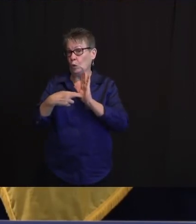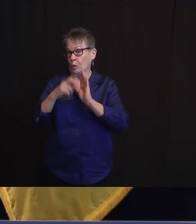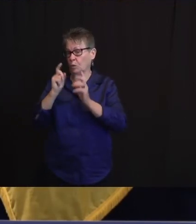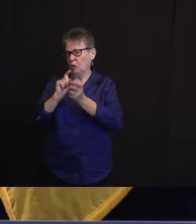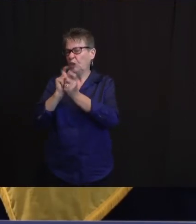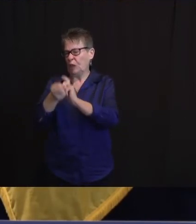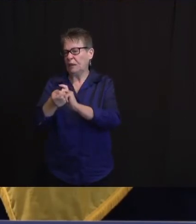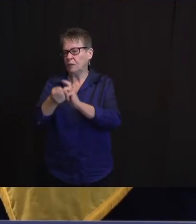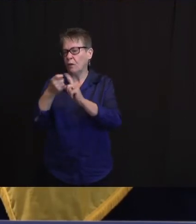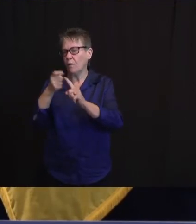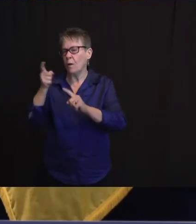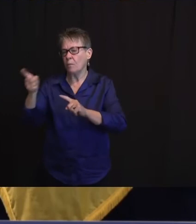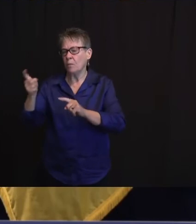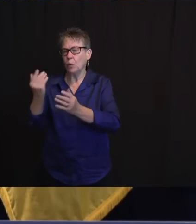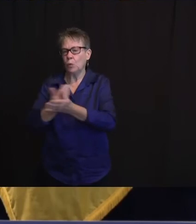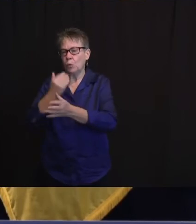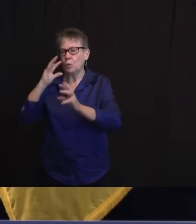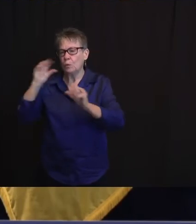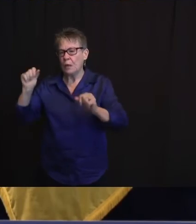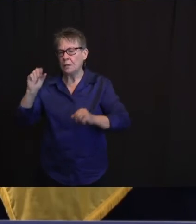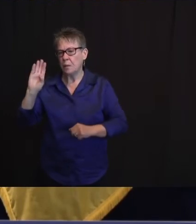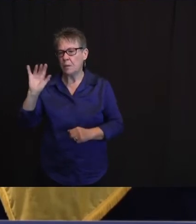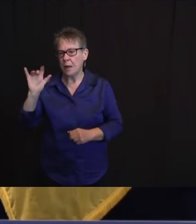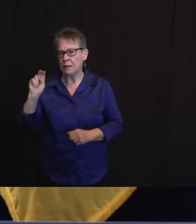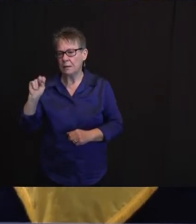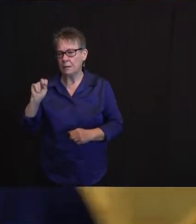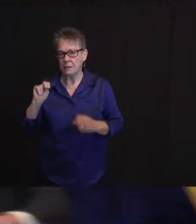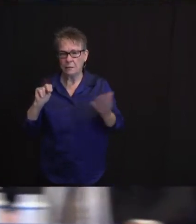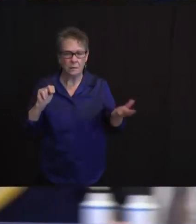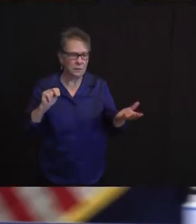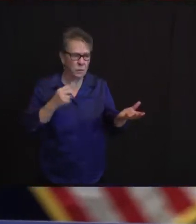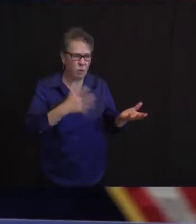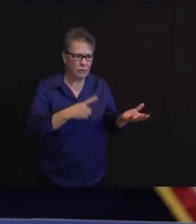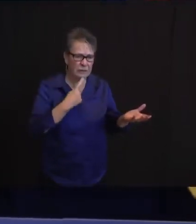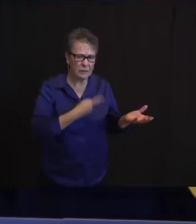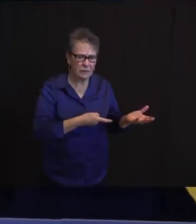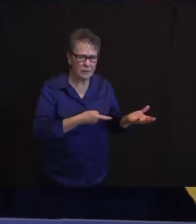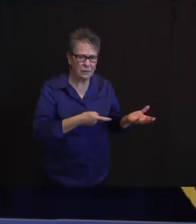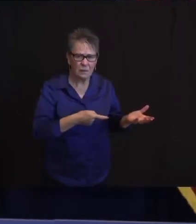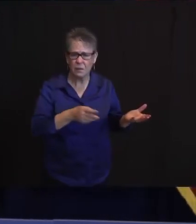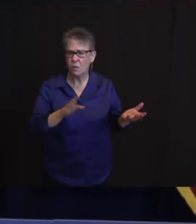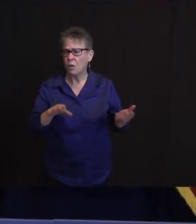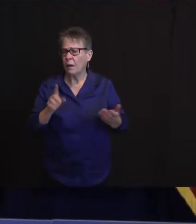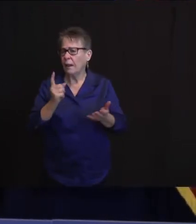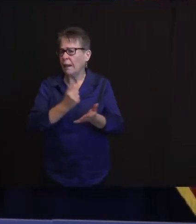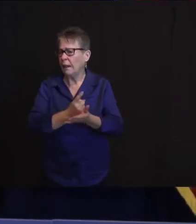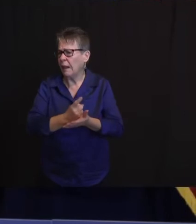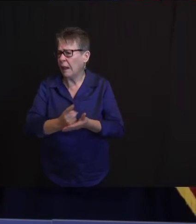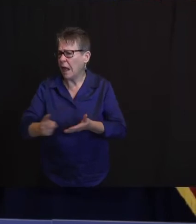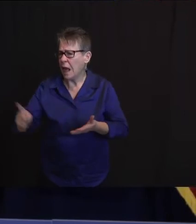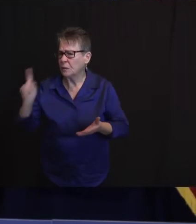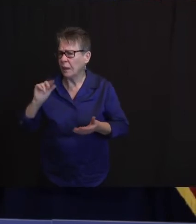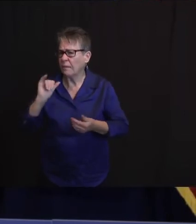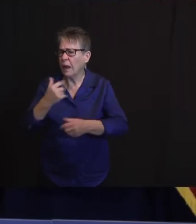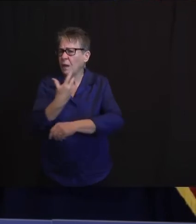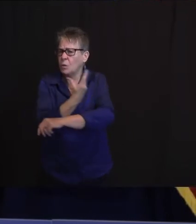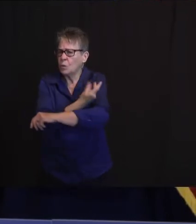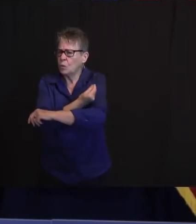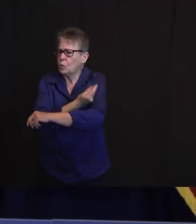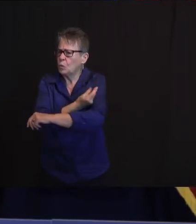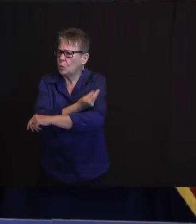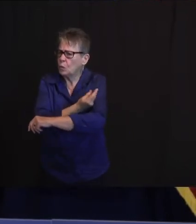How many doses received versus, I think we have, right, Judy? Or not? Well, as of last week, the state received